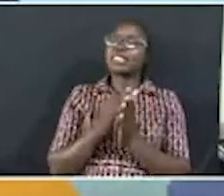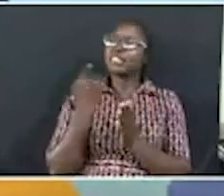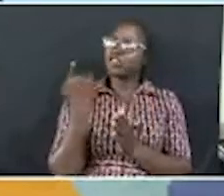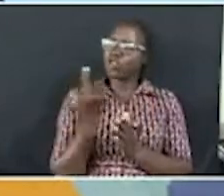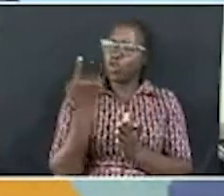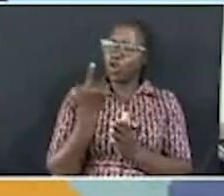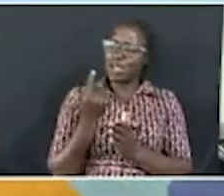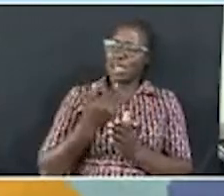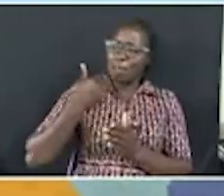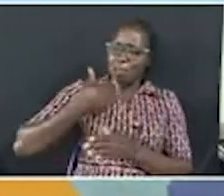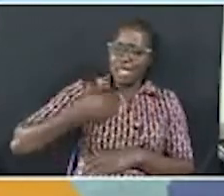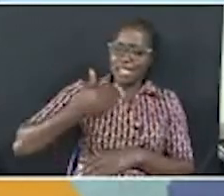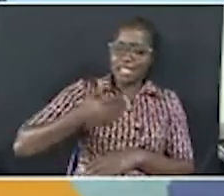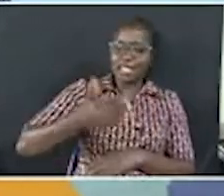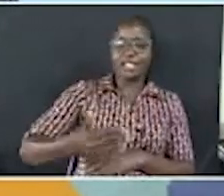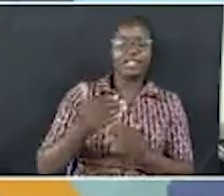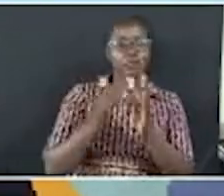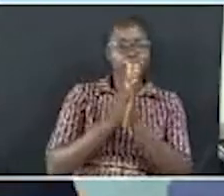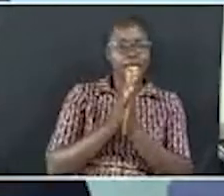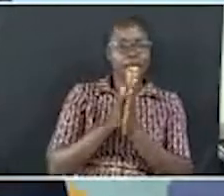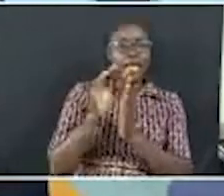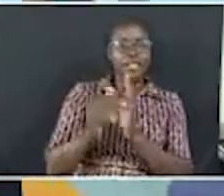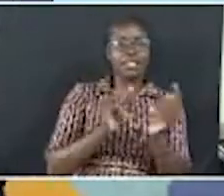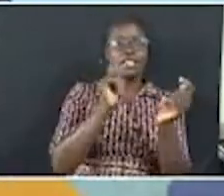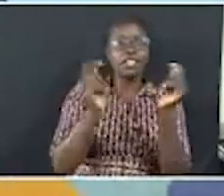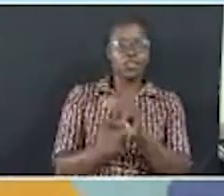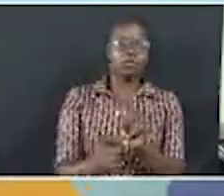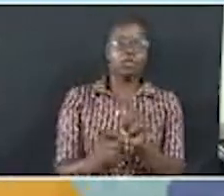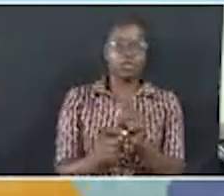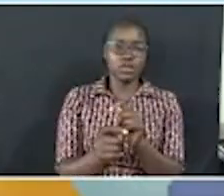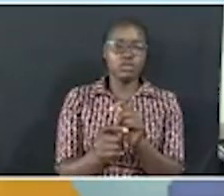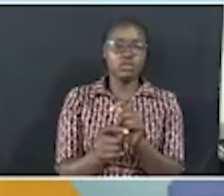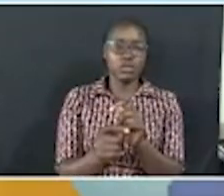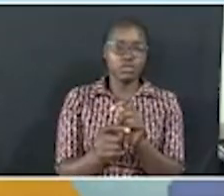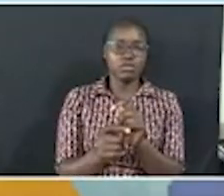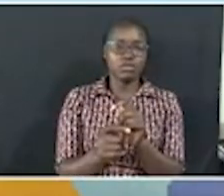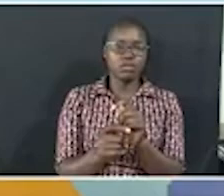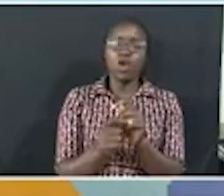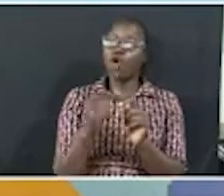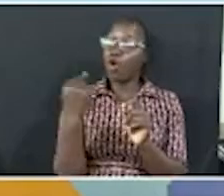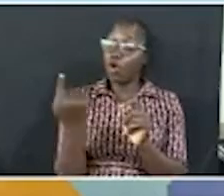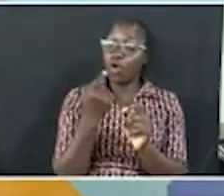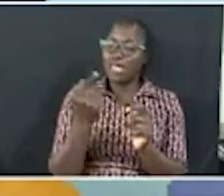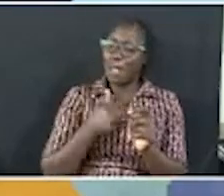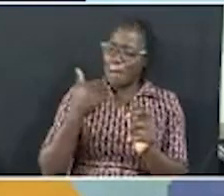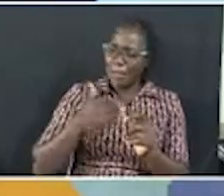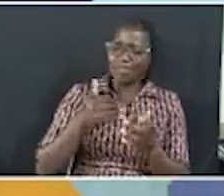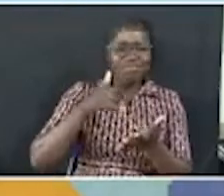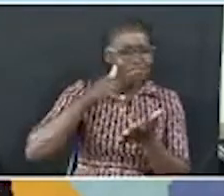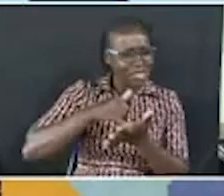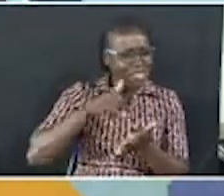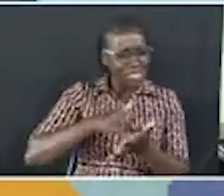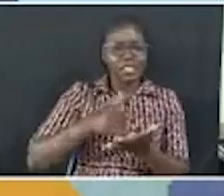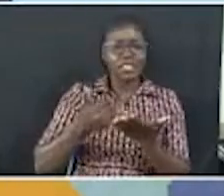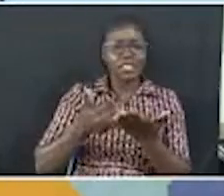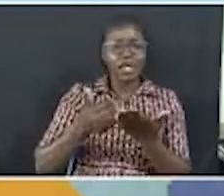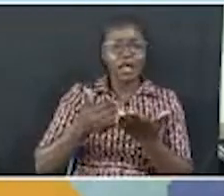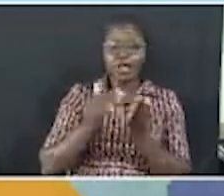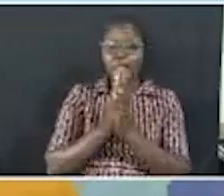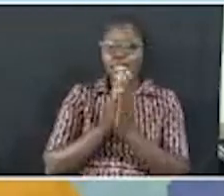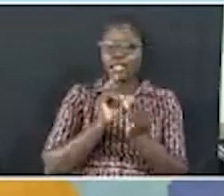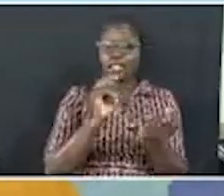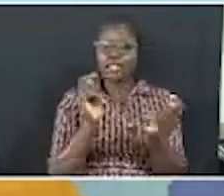only persistent prayer that is transforming. Only persistent prayer that is transforming.